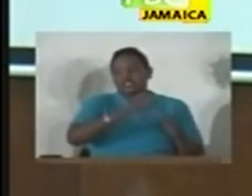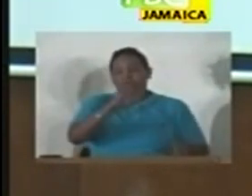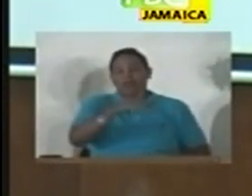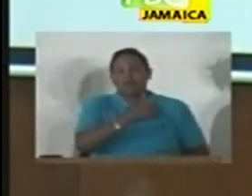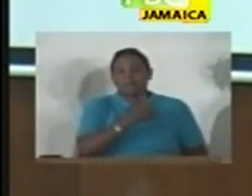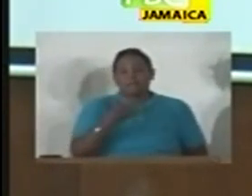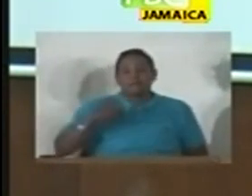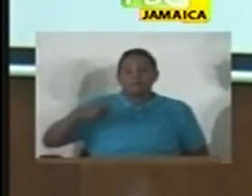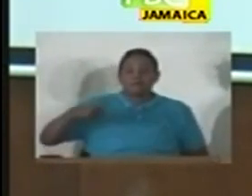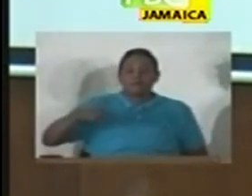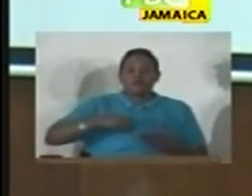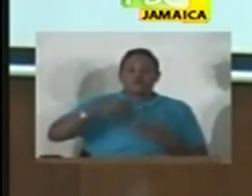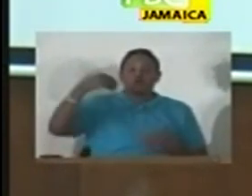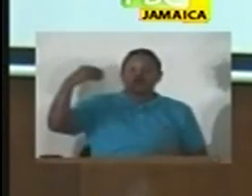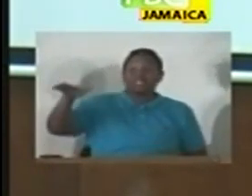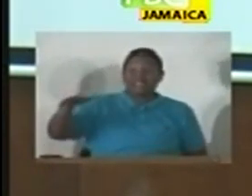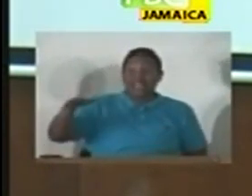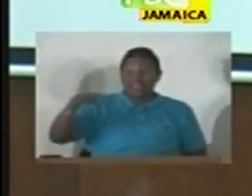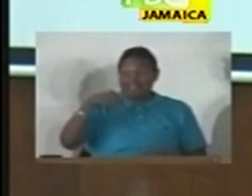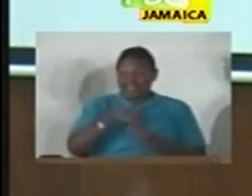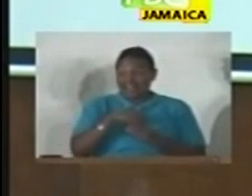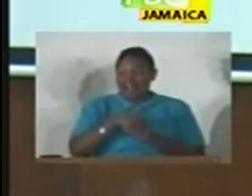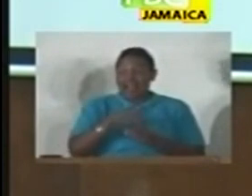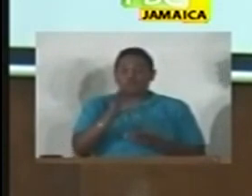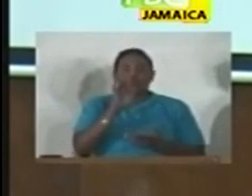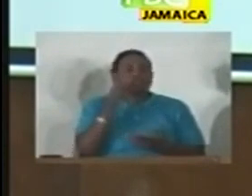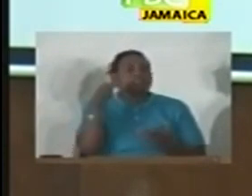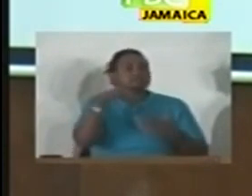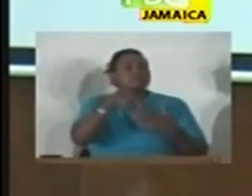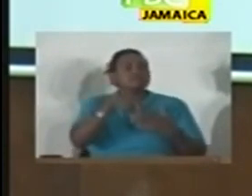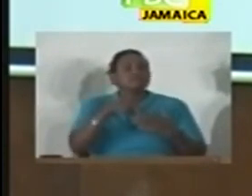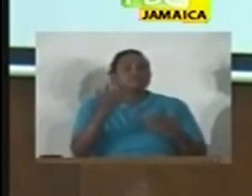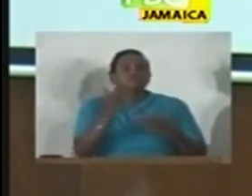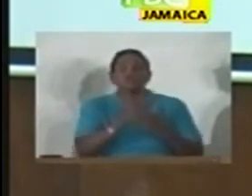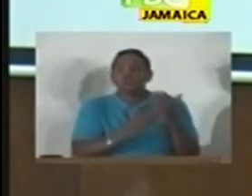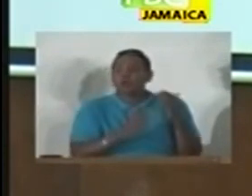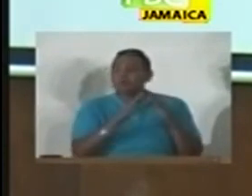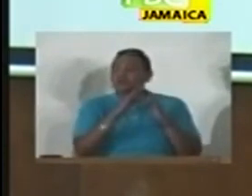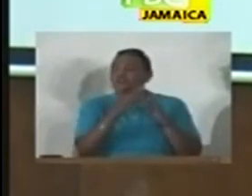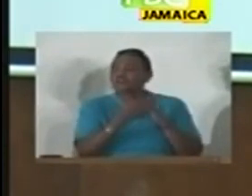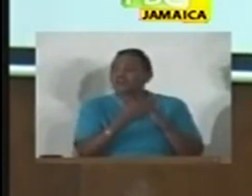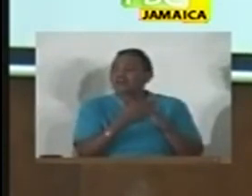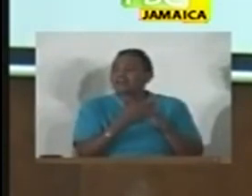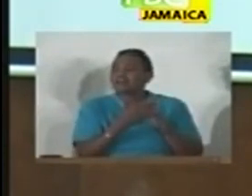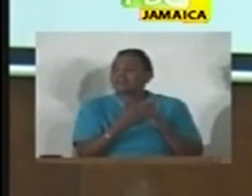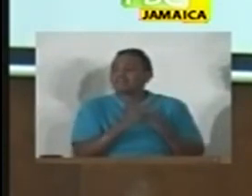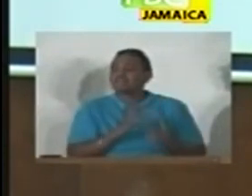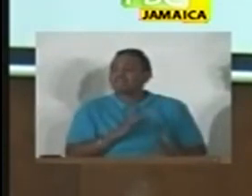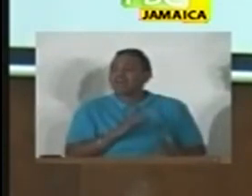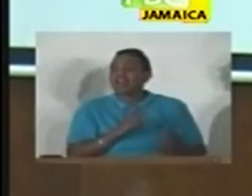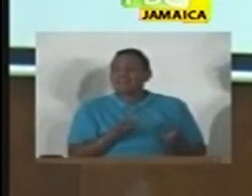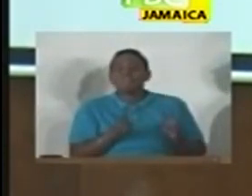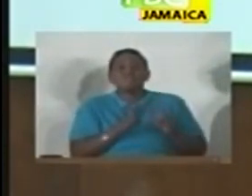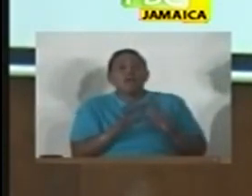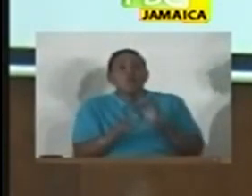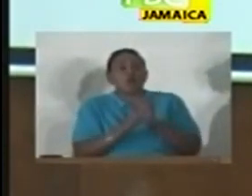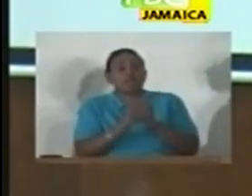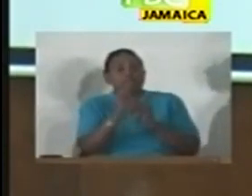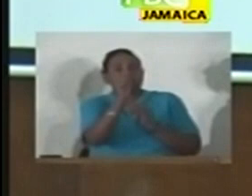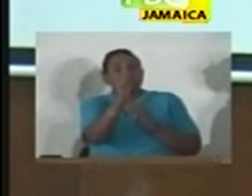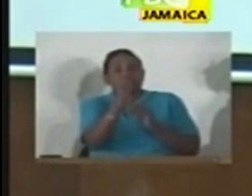parliamentarian. In them, you will find some Jamaican finest value-added